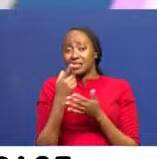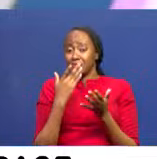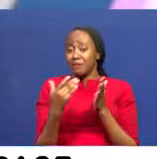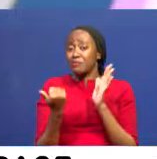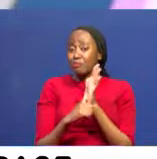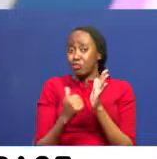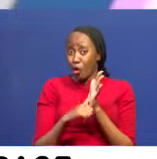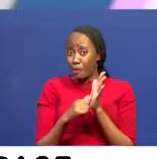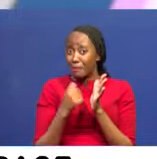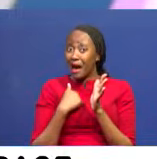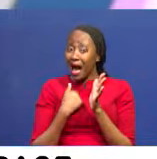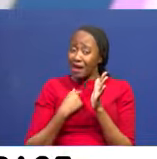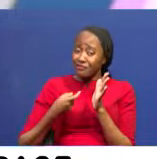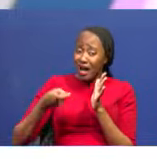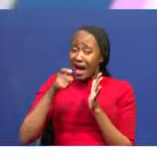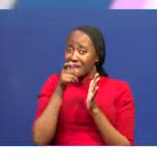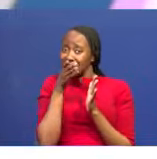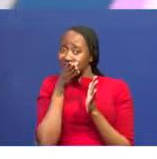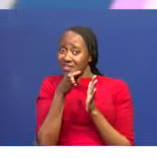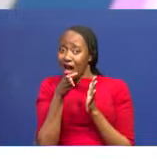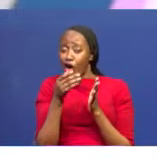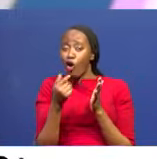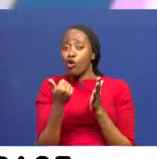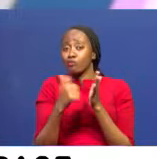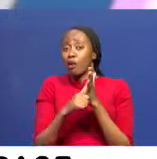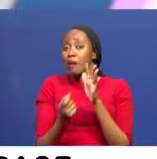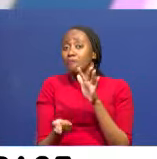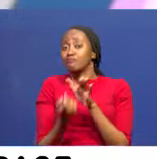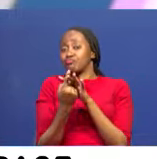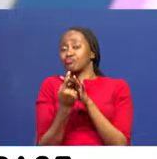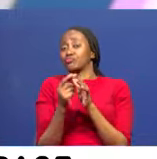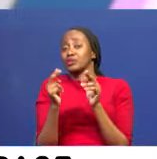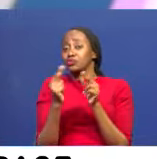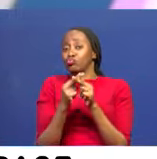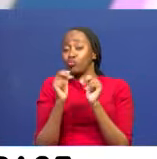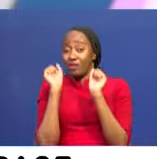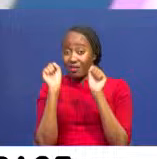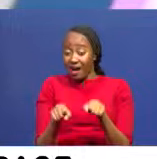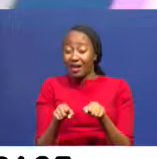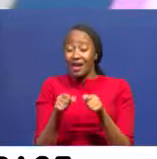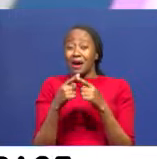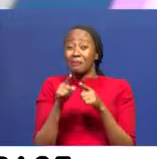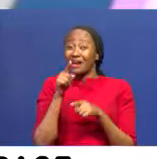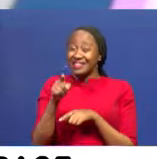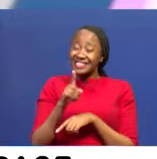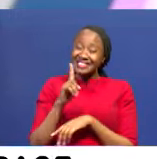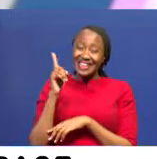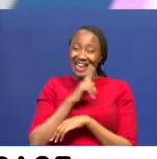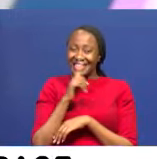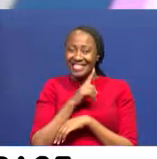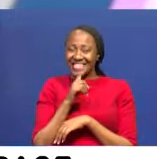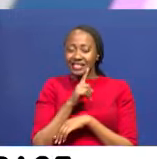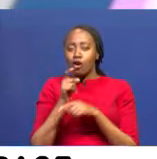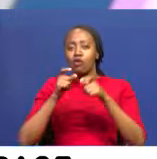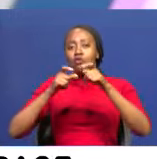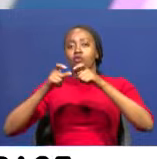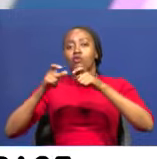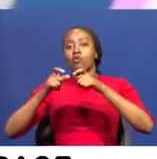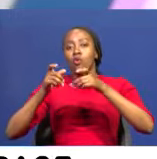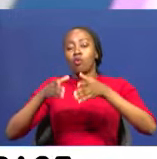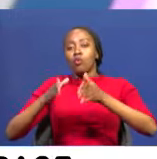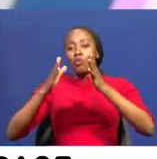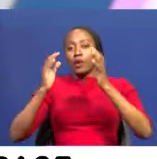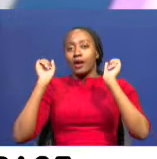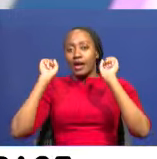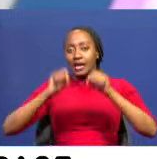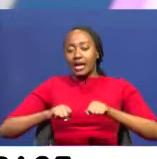issue. But these cases are very few, they are very rare, but it is a risk mitigation measure that must be